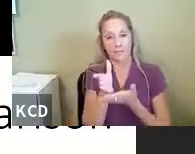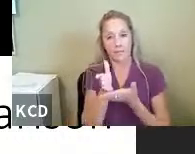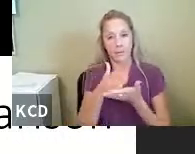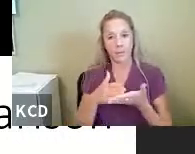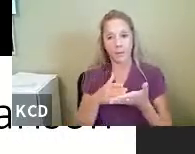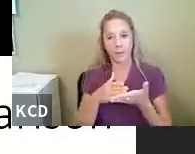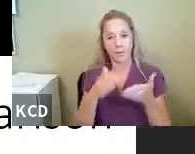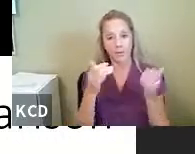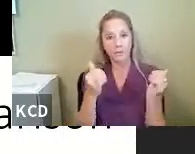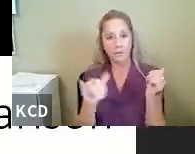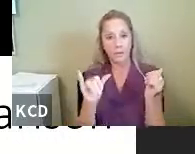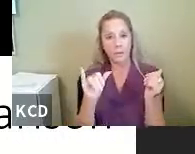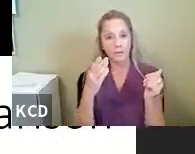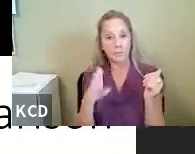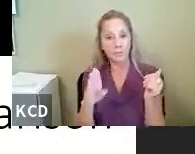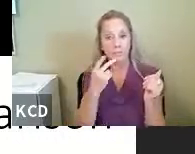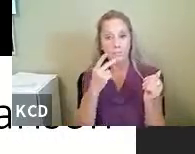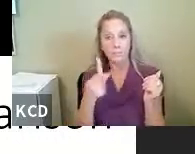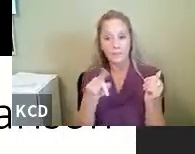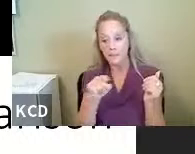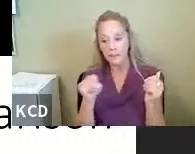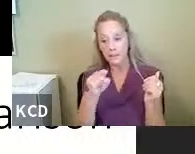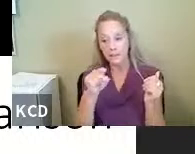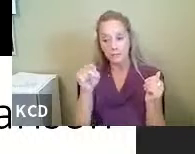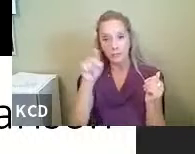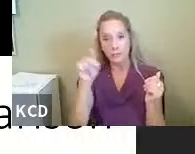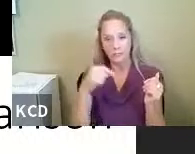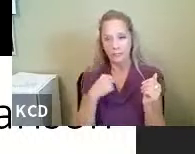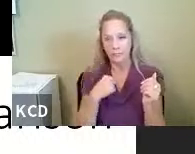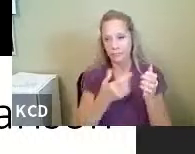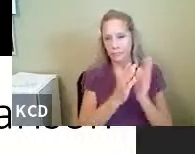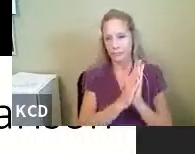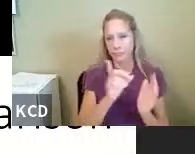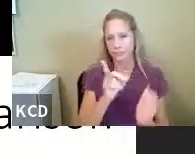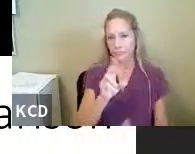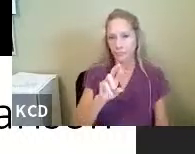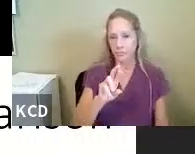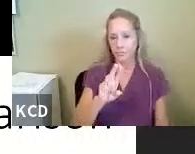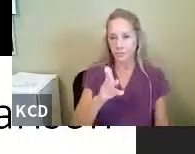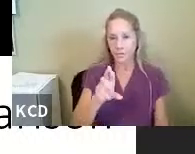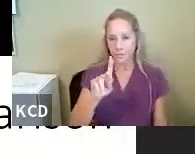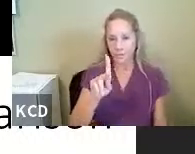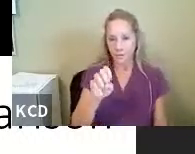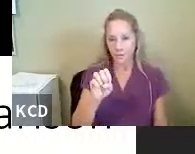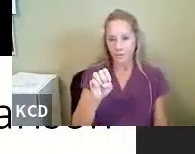asked Dr. Burks and about just the